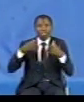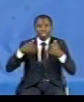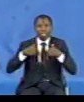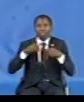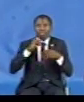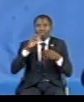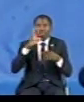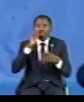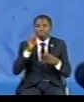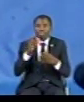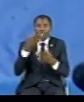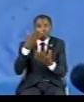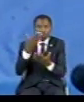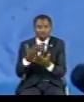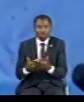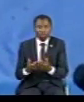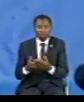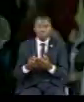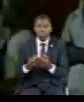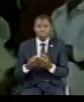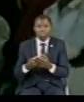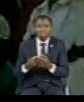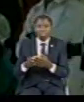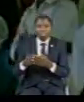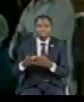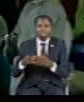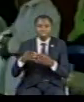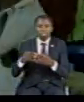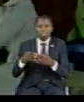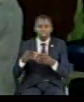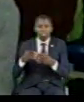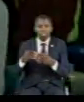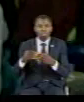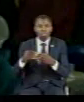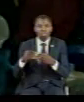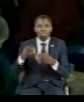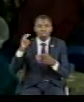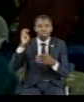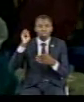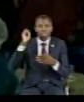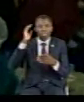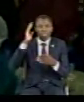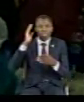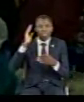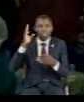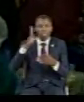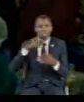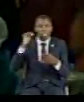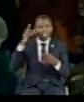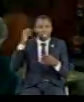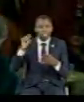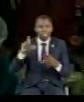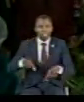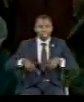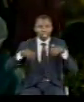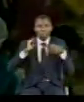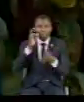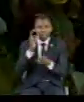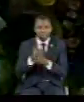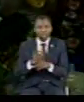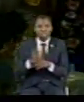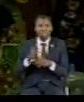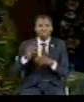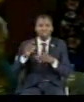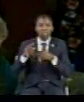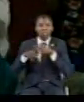and tomorrow then I will fall. Today I will go up, today I will come down. And then my life has just been like this and like this.